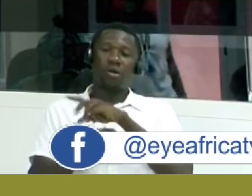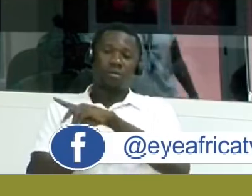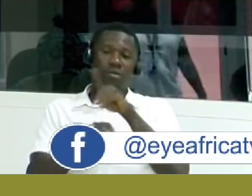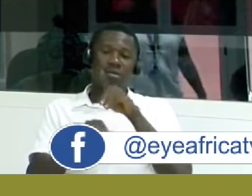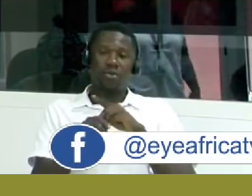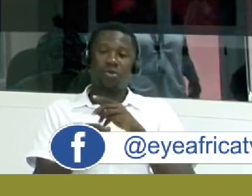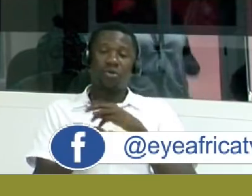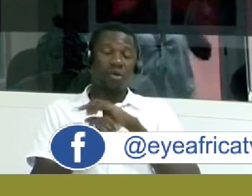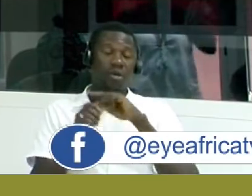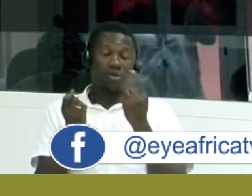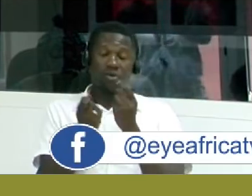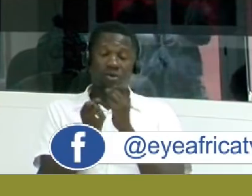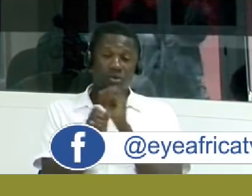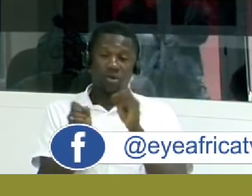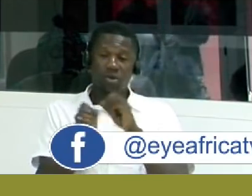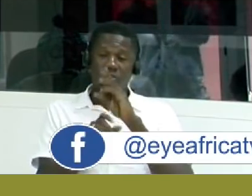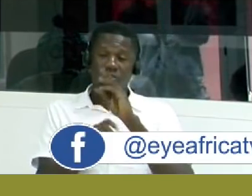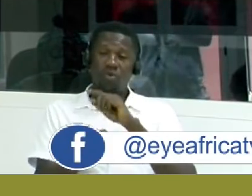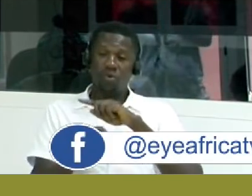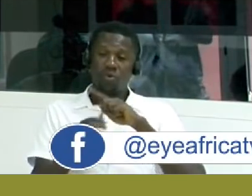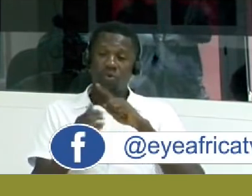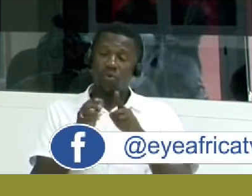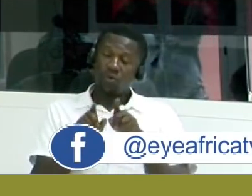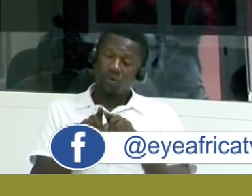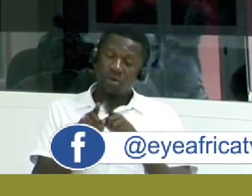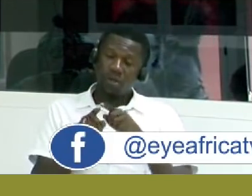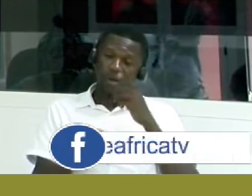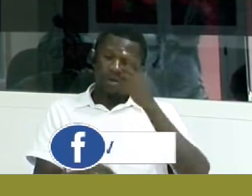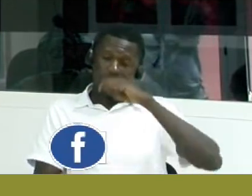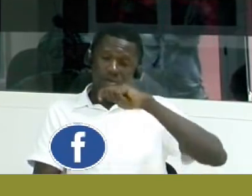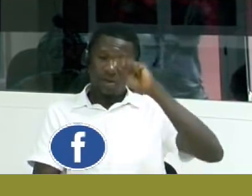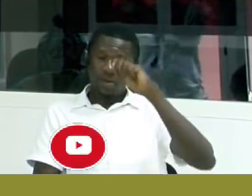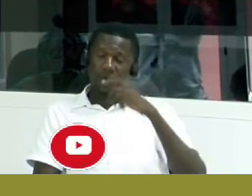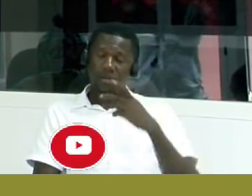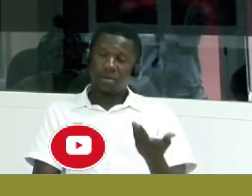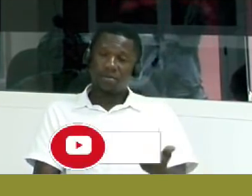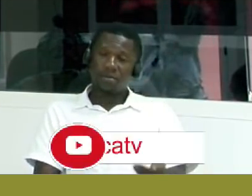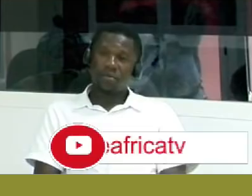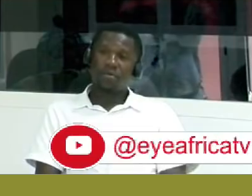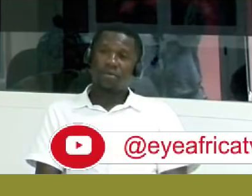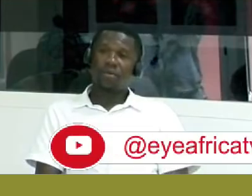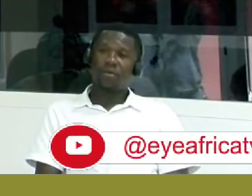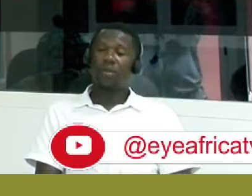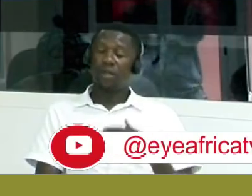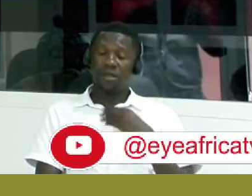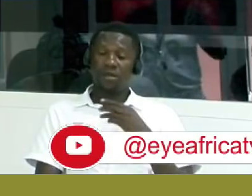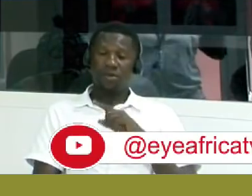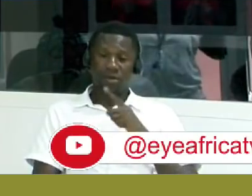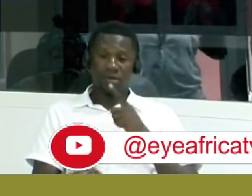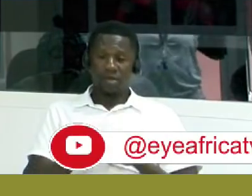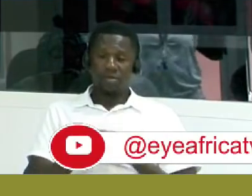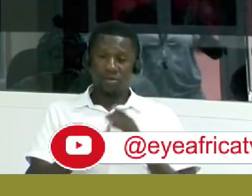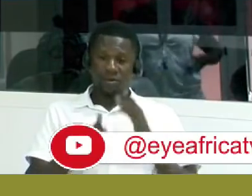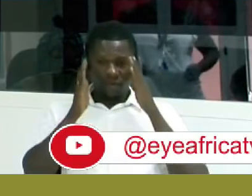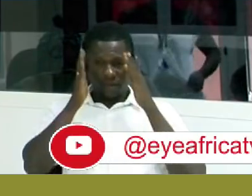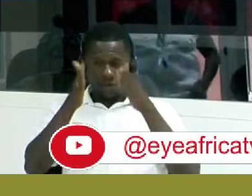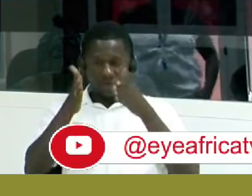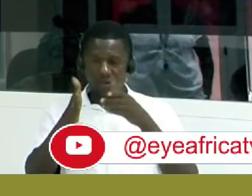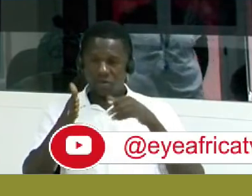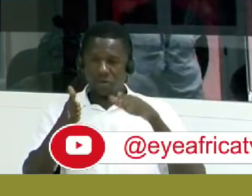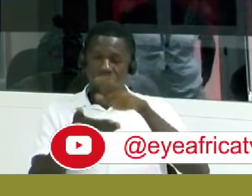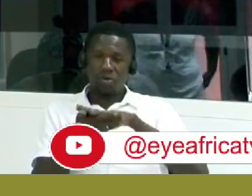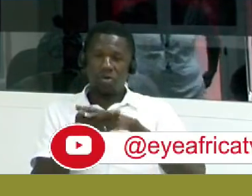with the police. I understand other security services were involved. Let's for the moment focus on the police. What were they